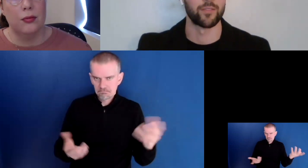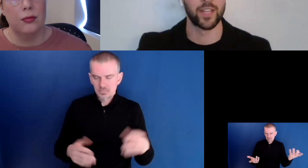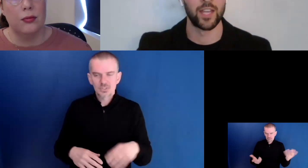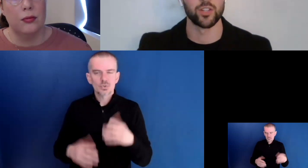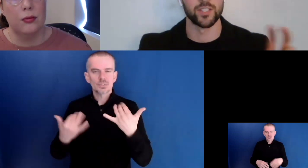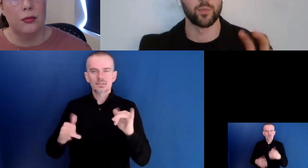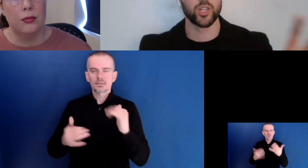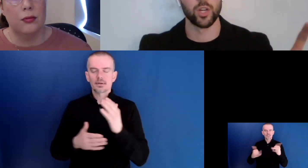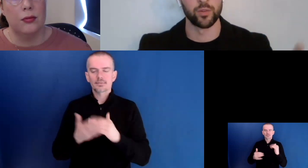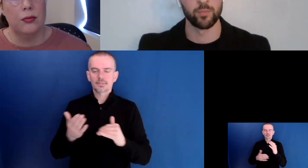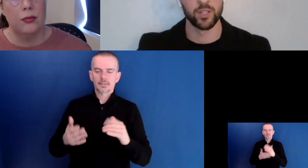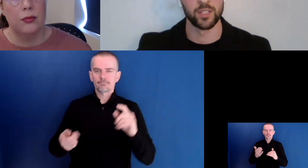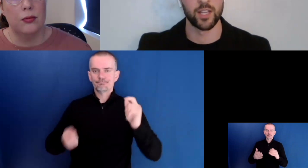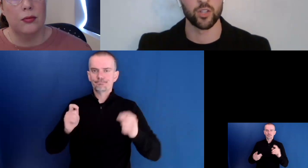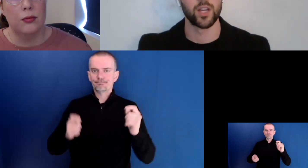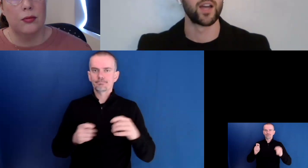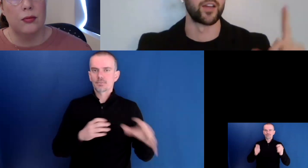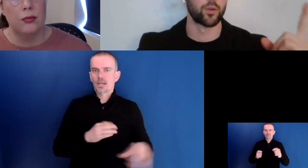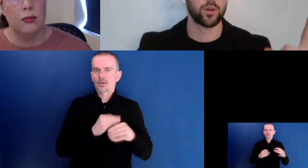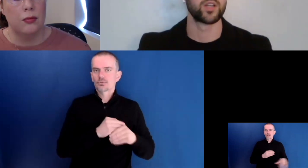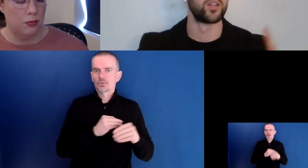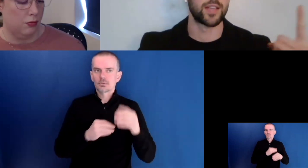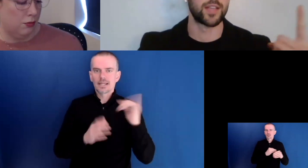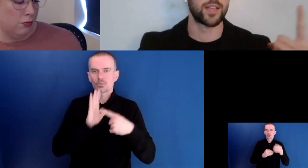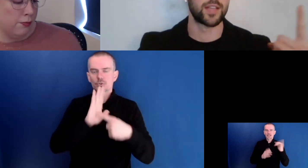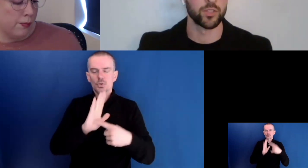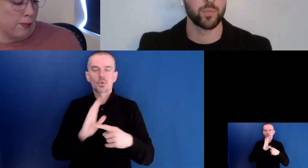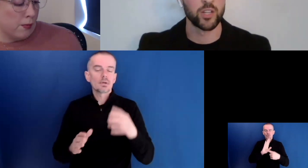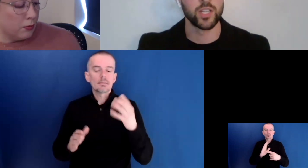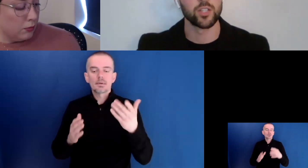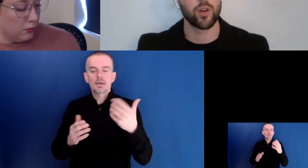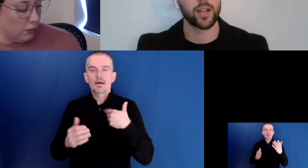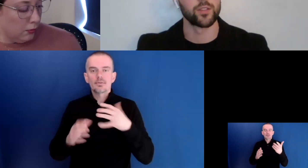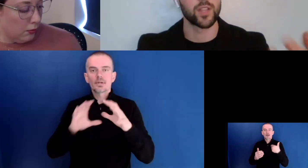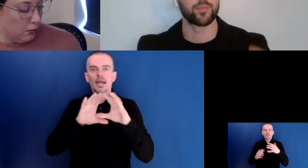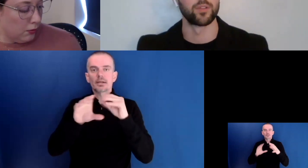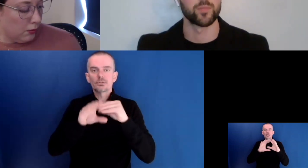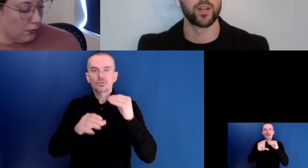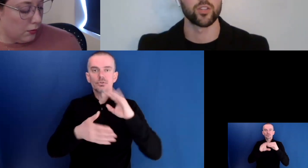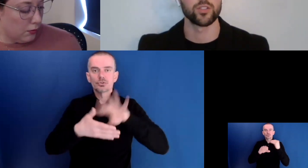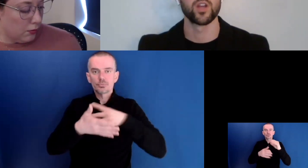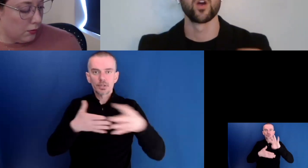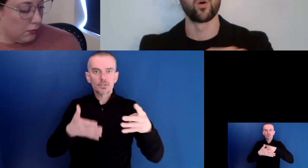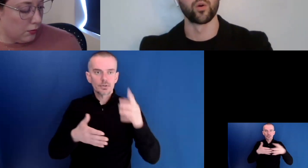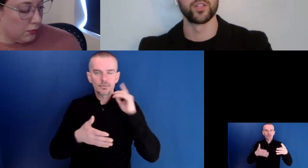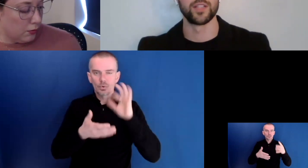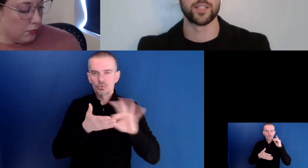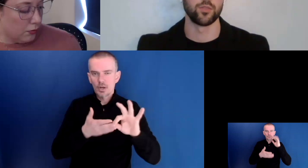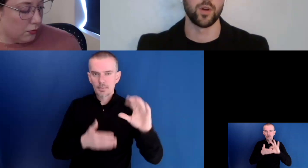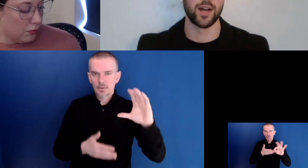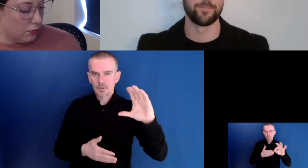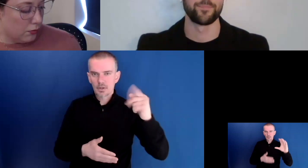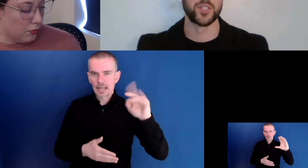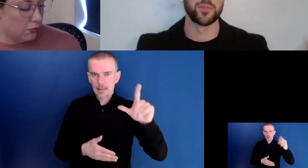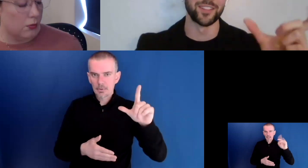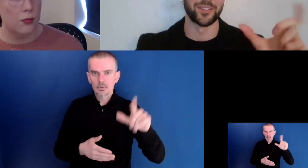some of the modifications that we showed in the presentation. Either you need to have an external spreadsheet to track those capital expenditures, or you need